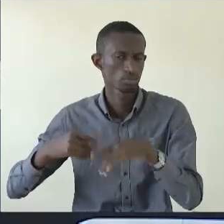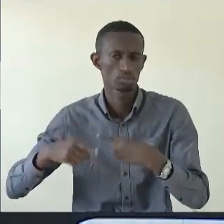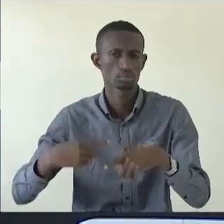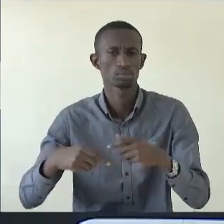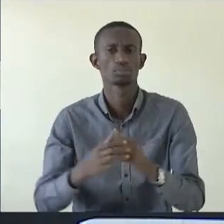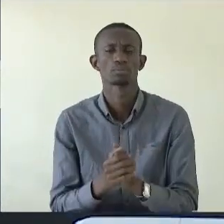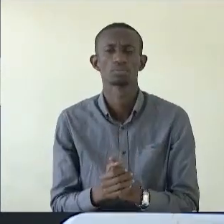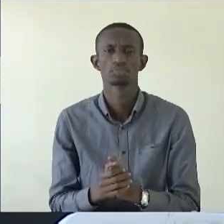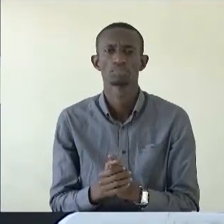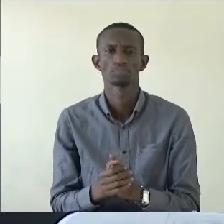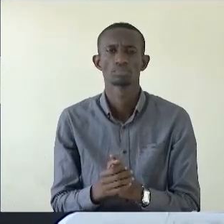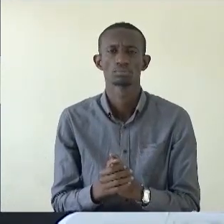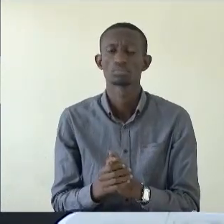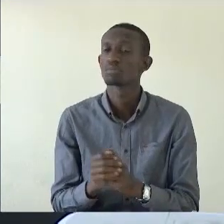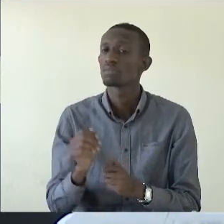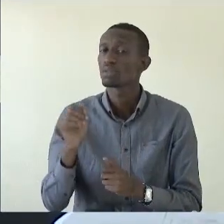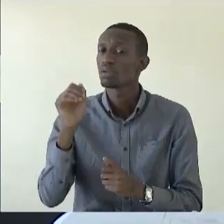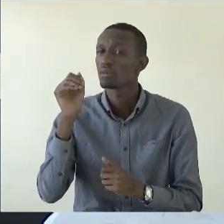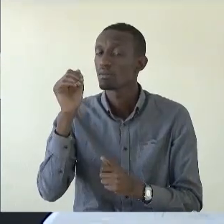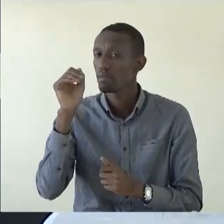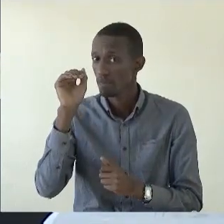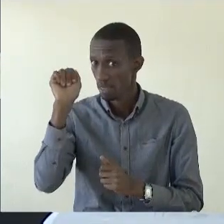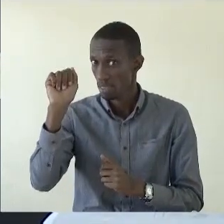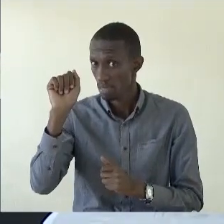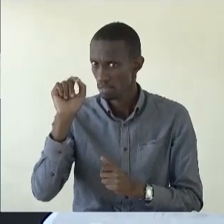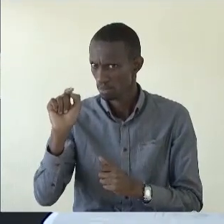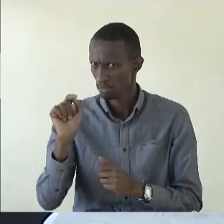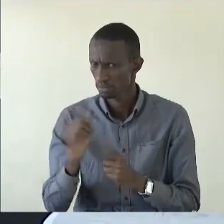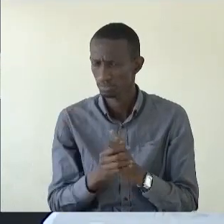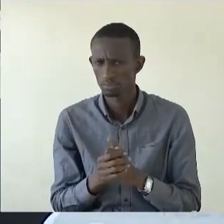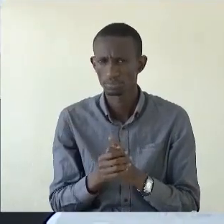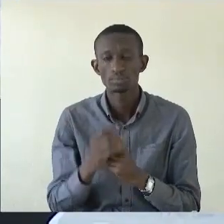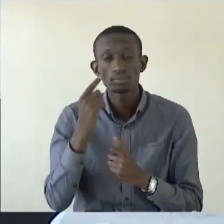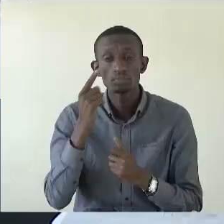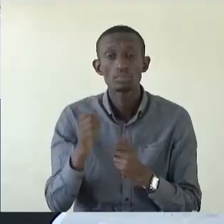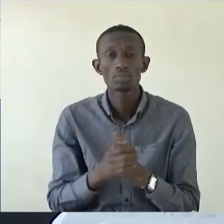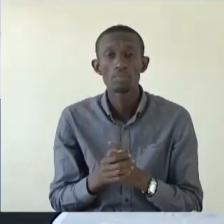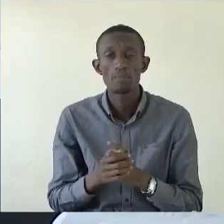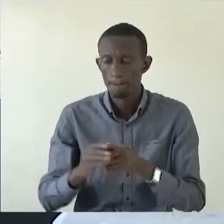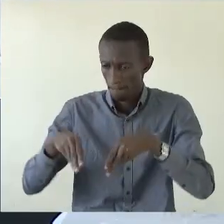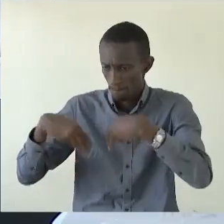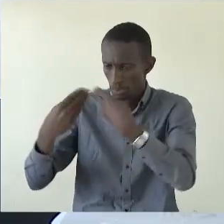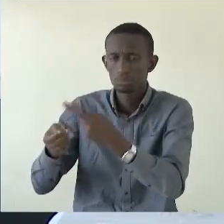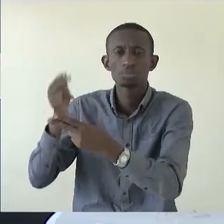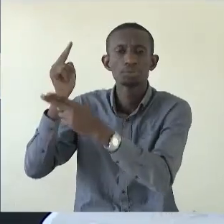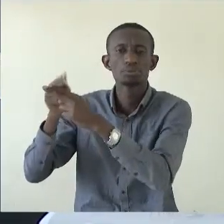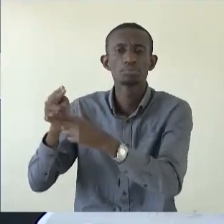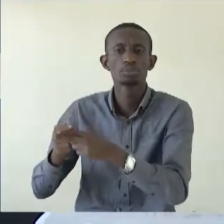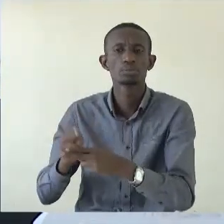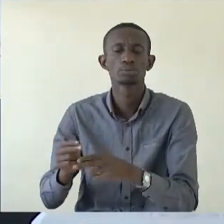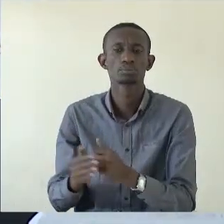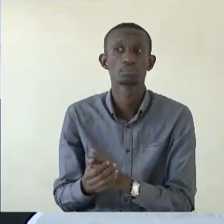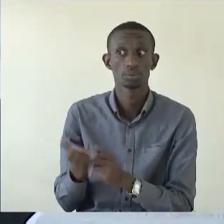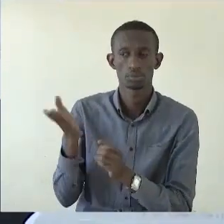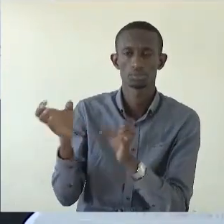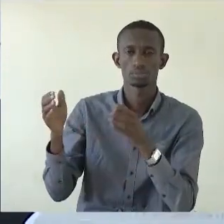Now, part A, you look at A where A is, so we need to give the name of this compound. So when you look at